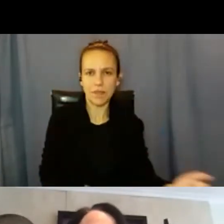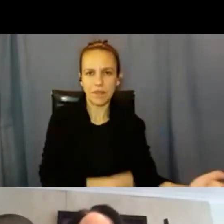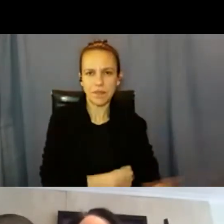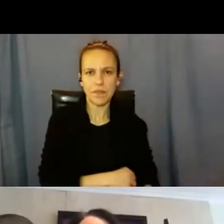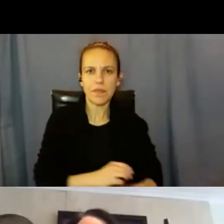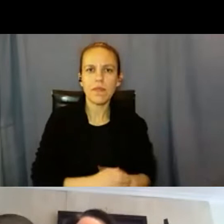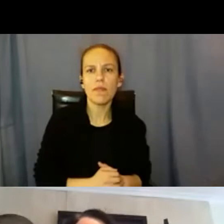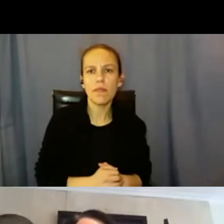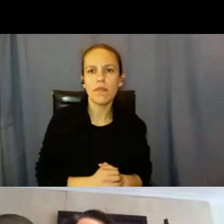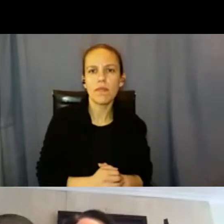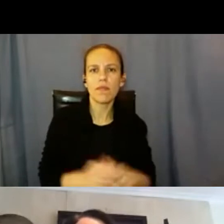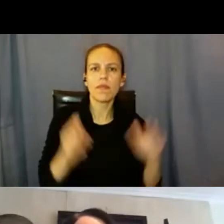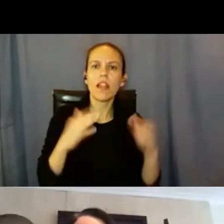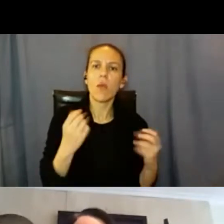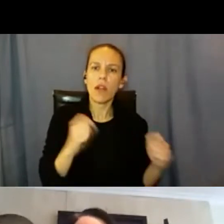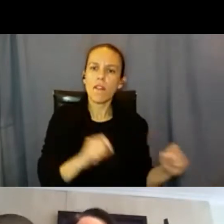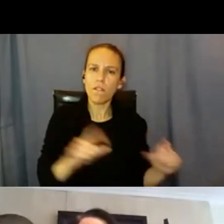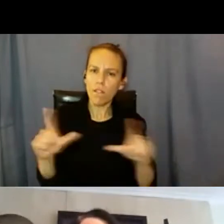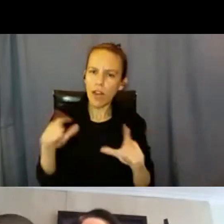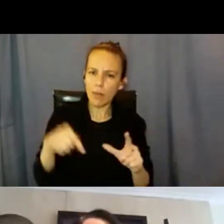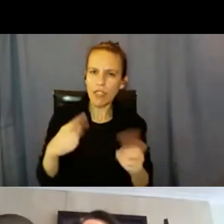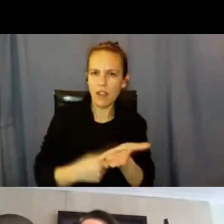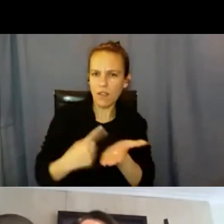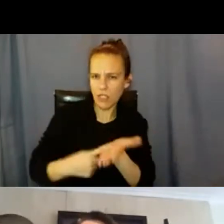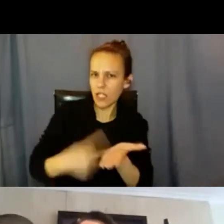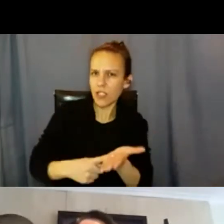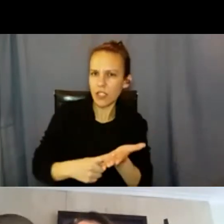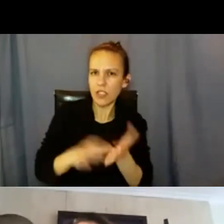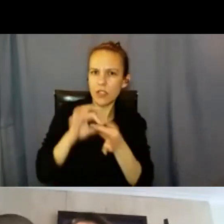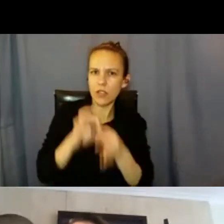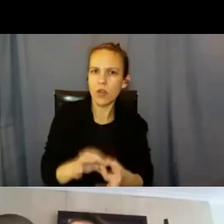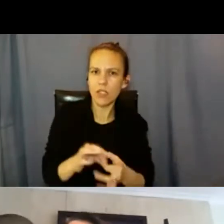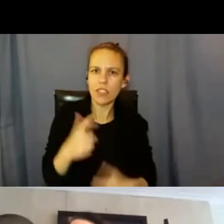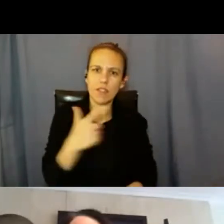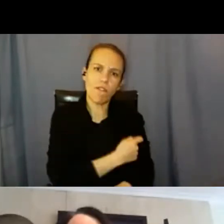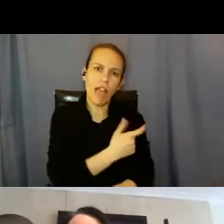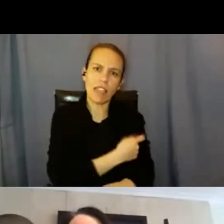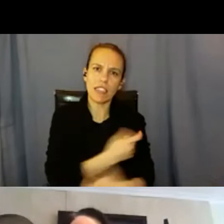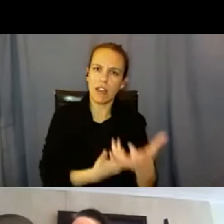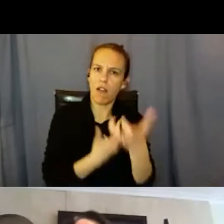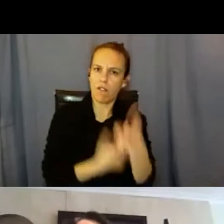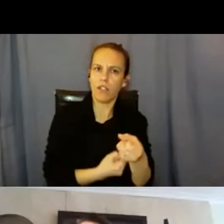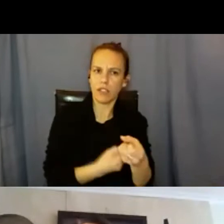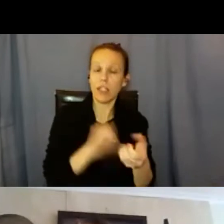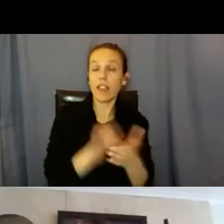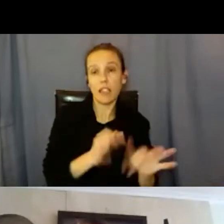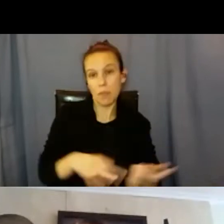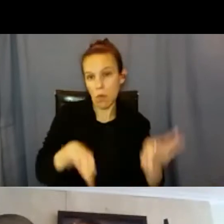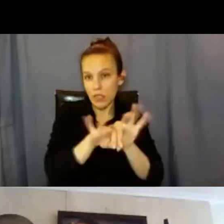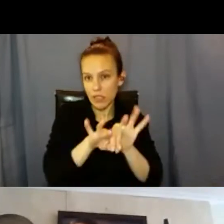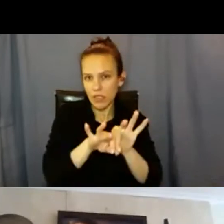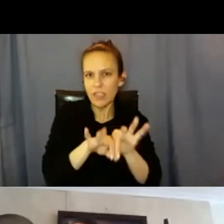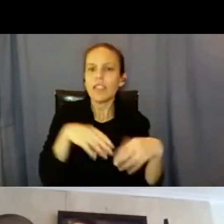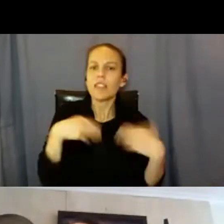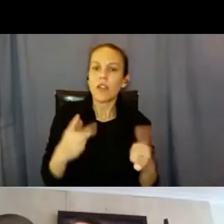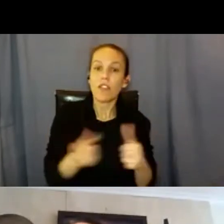And then we want to frame the conversation towards vaccine confidence. And that's really important. So the first thing that I